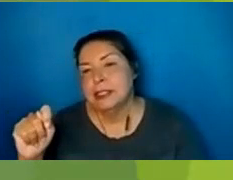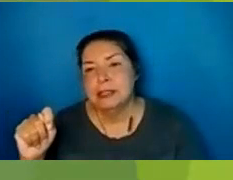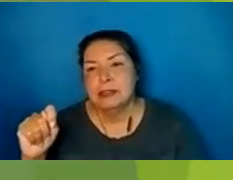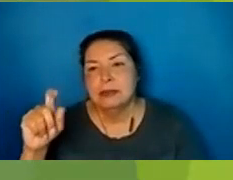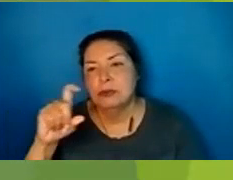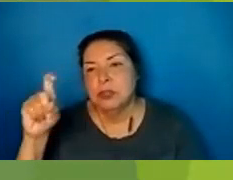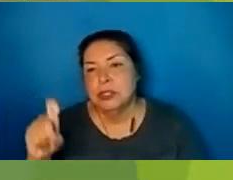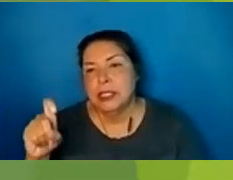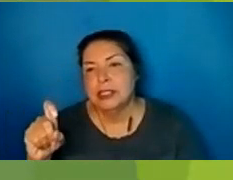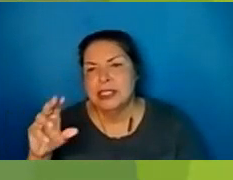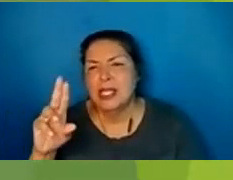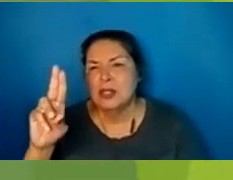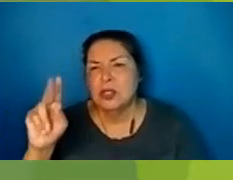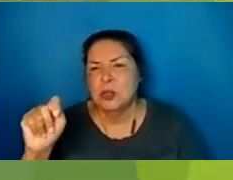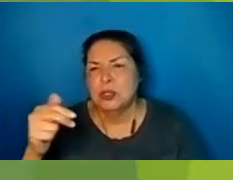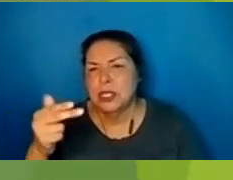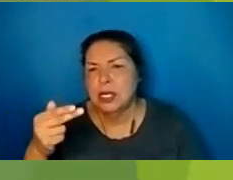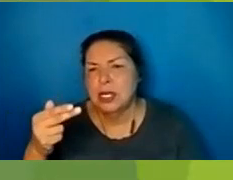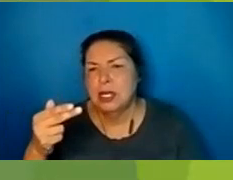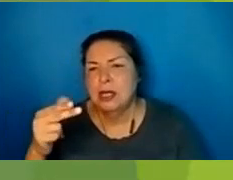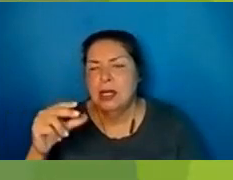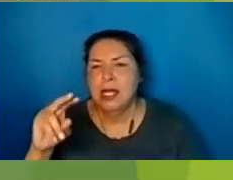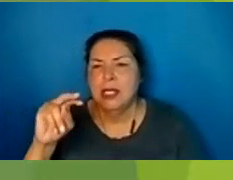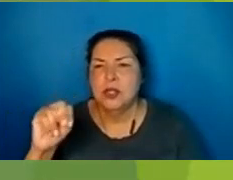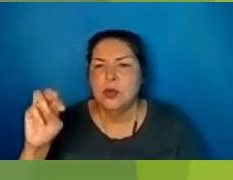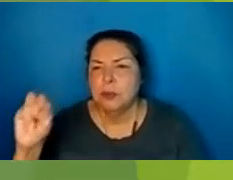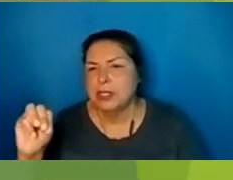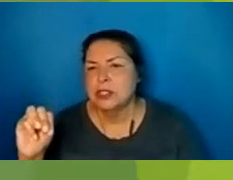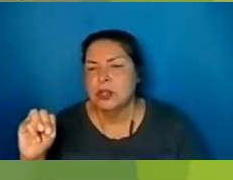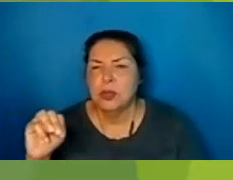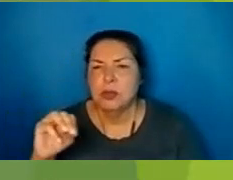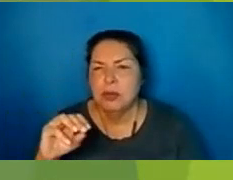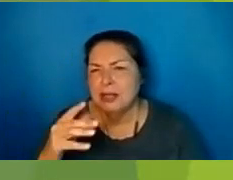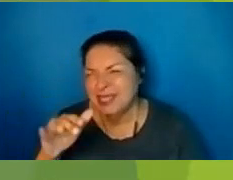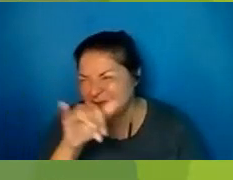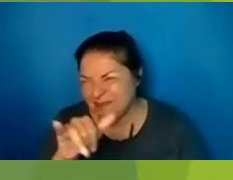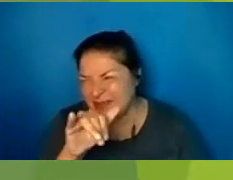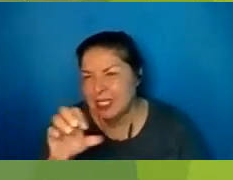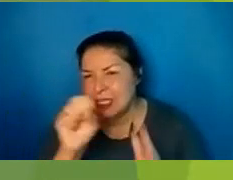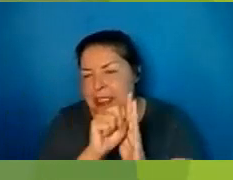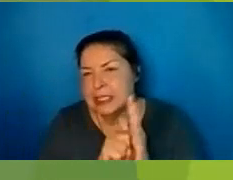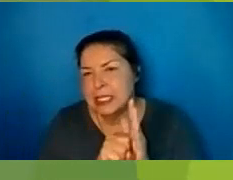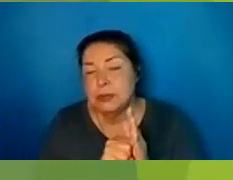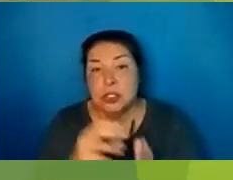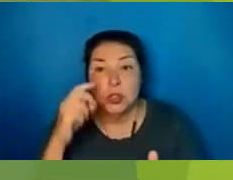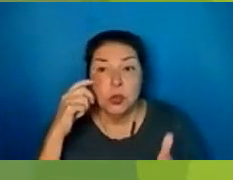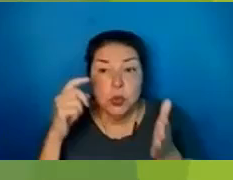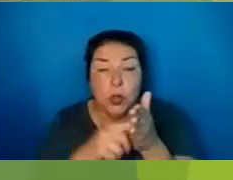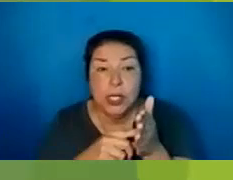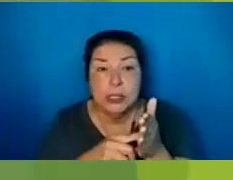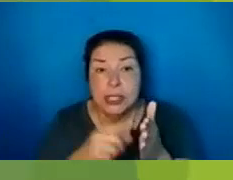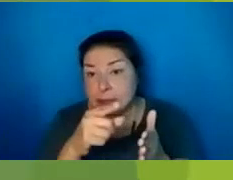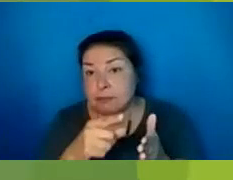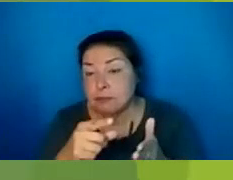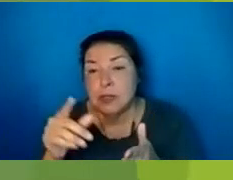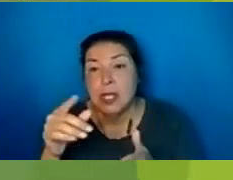into Utah and New Mexico and the like, you'll notice that there's a big similarity